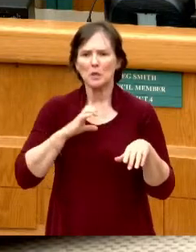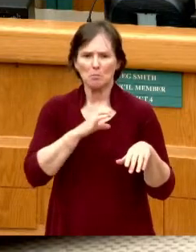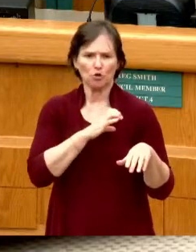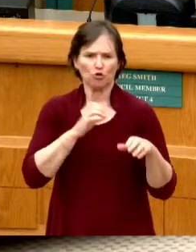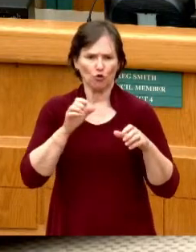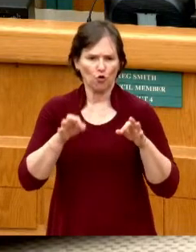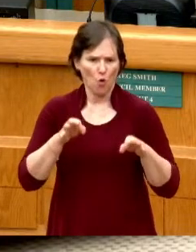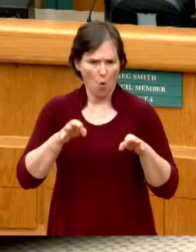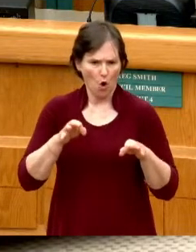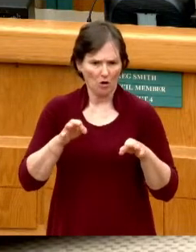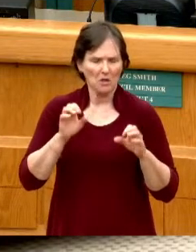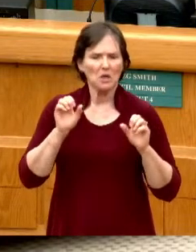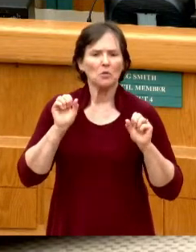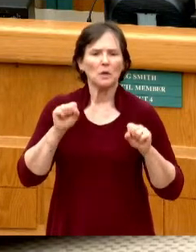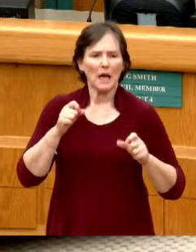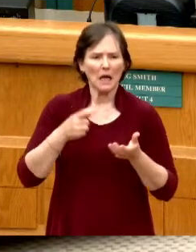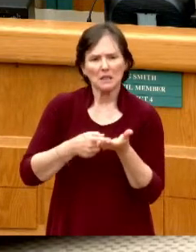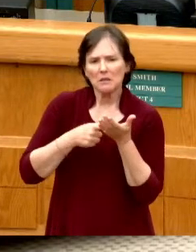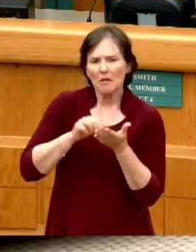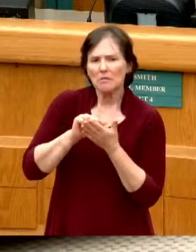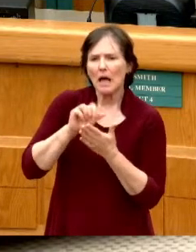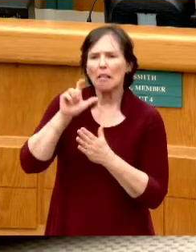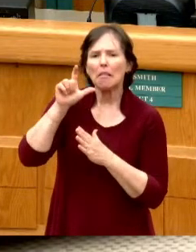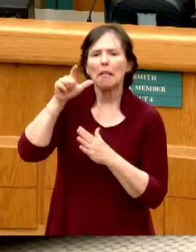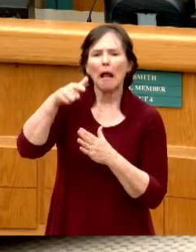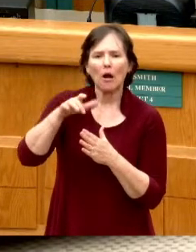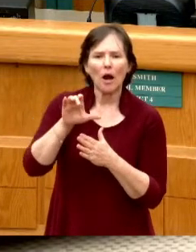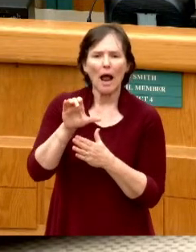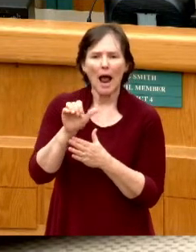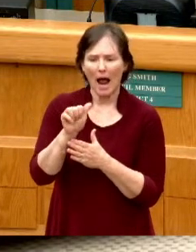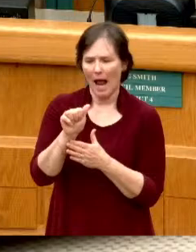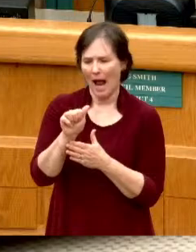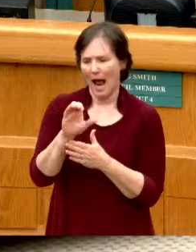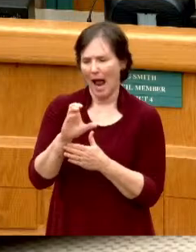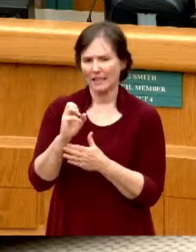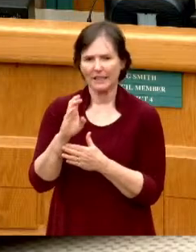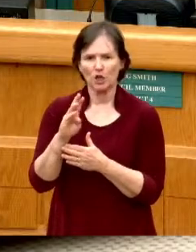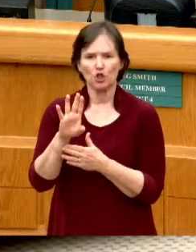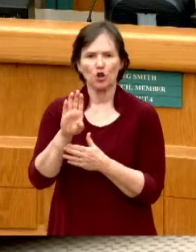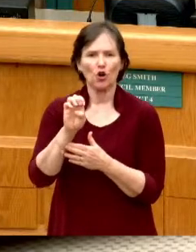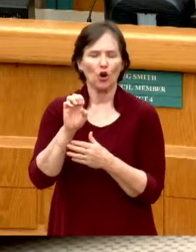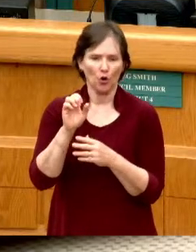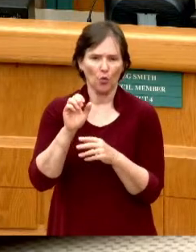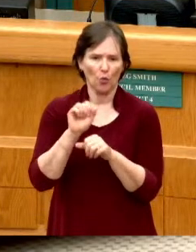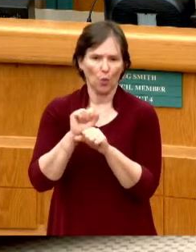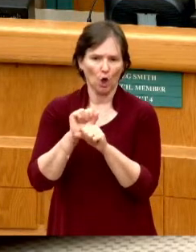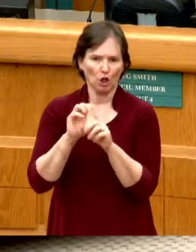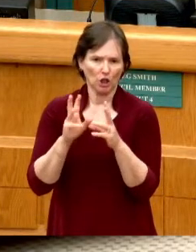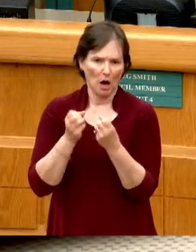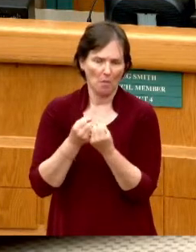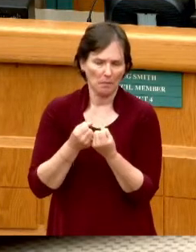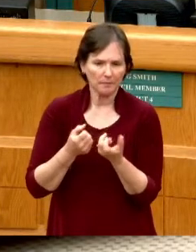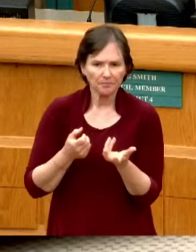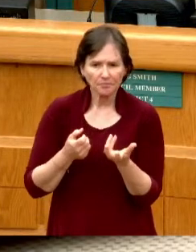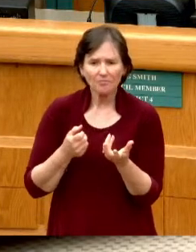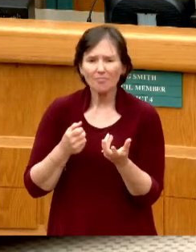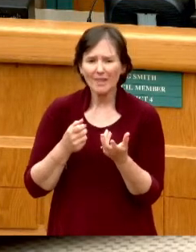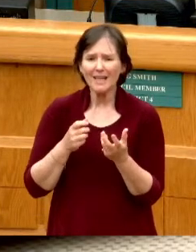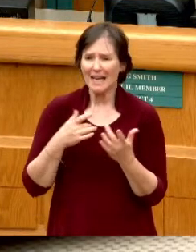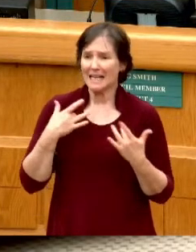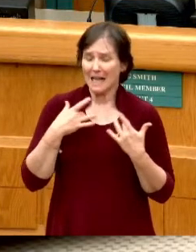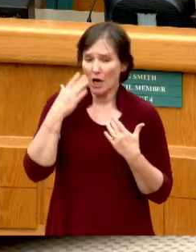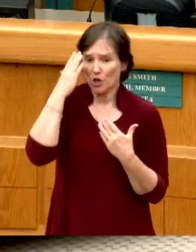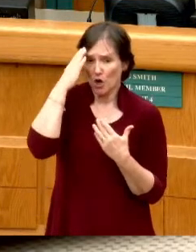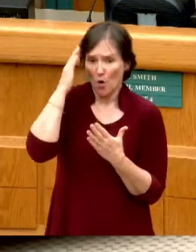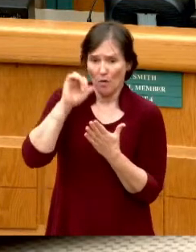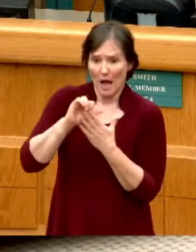future Accenture workshop. But again, it's exciting to know that the state of Texas uses them, and so does